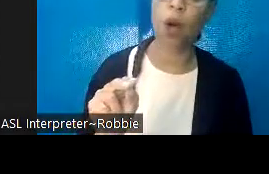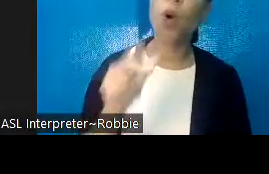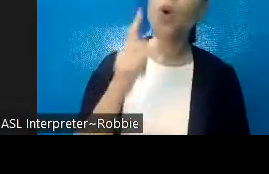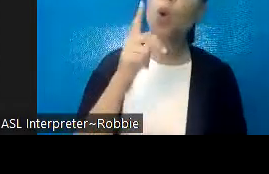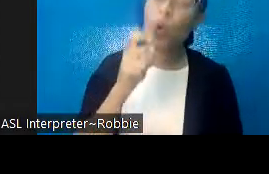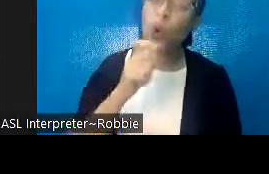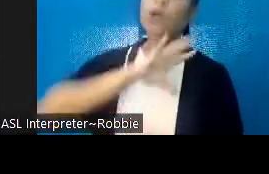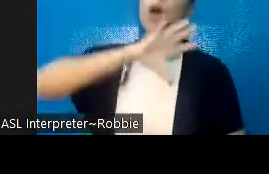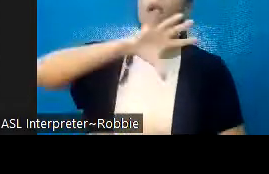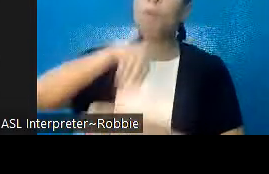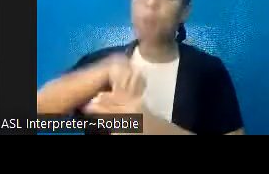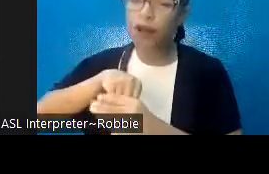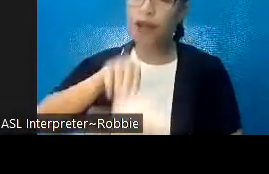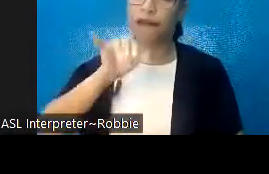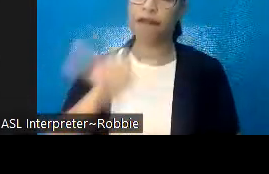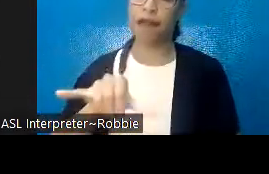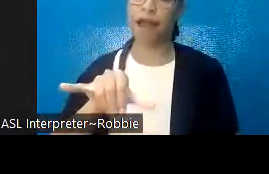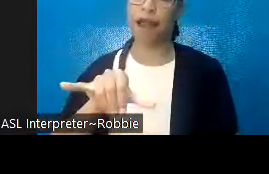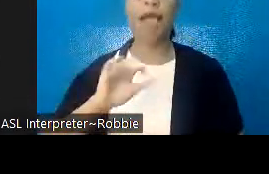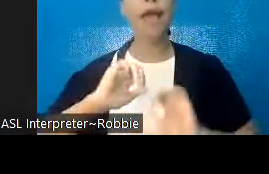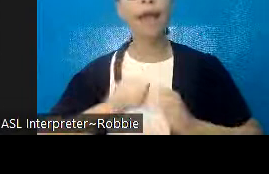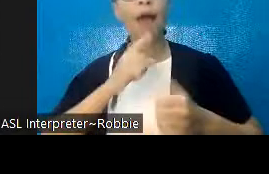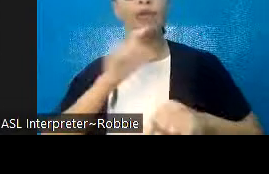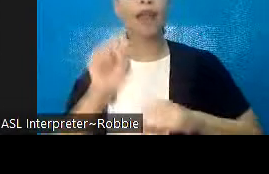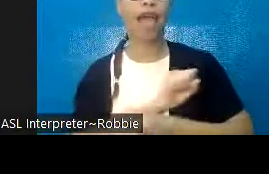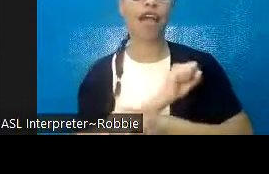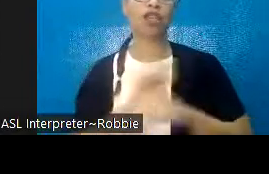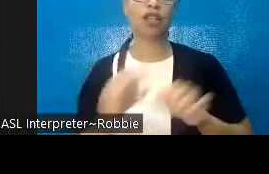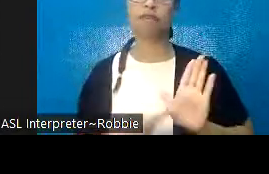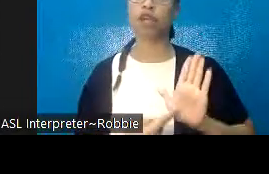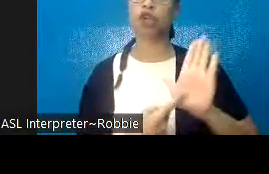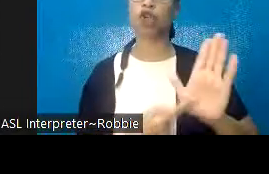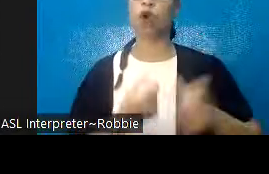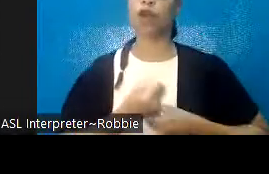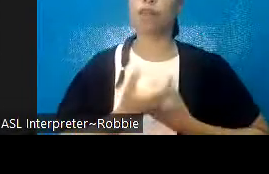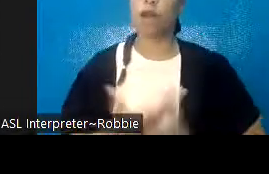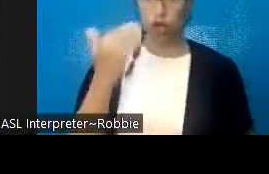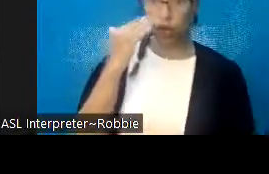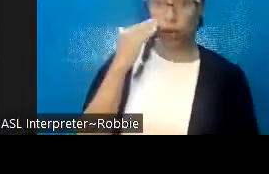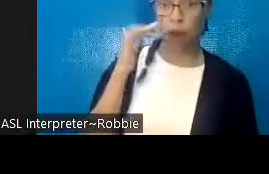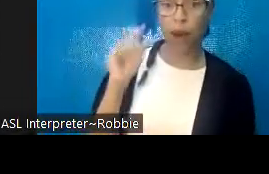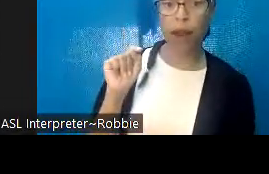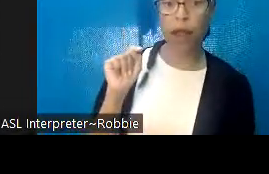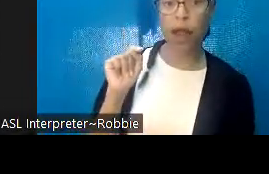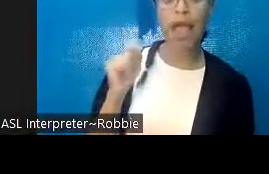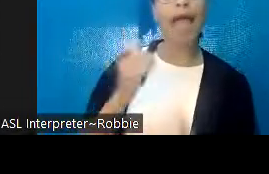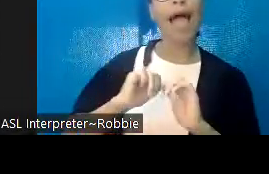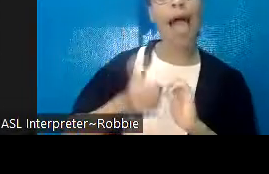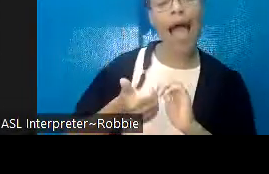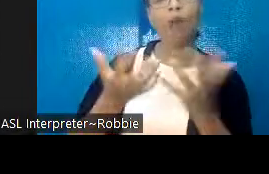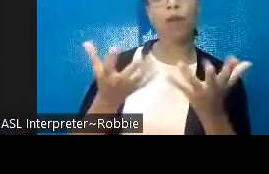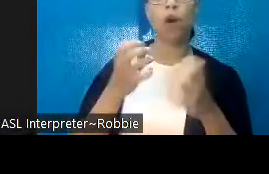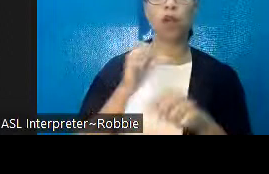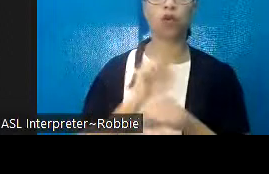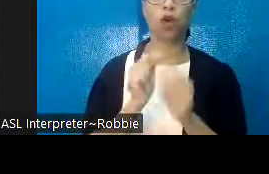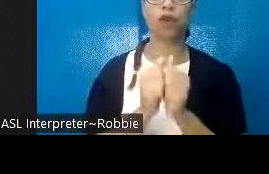that? Right? And how is that actually being expressed? And would we know it? Have we attended to how we want to work together, not